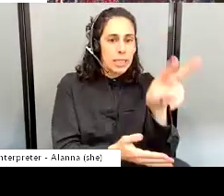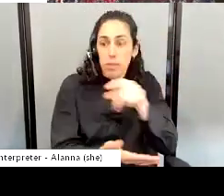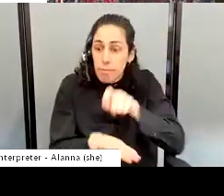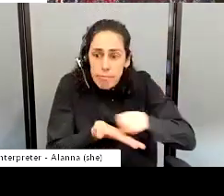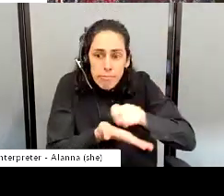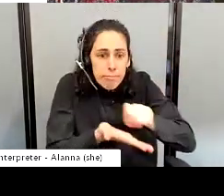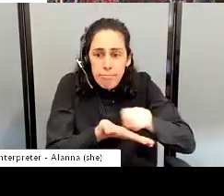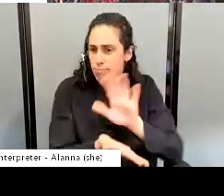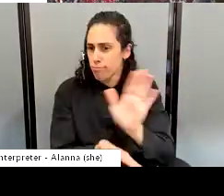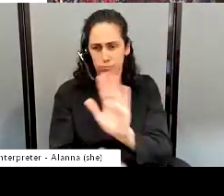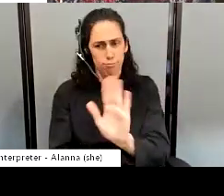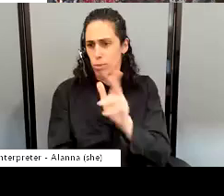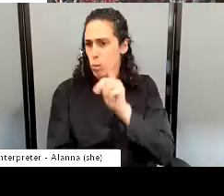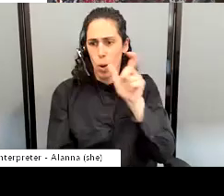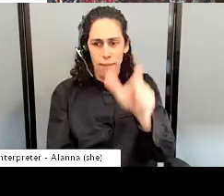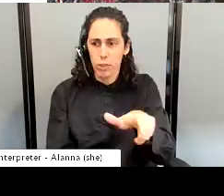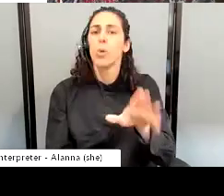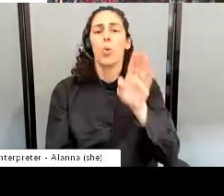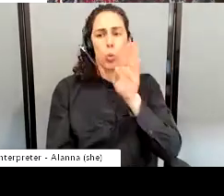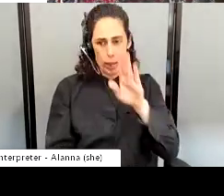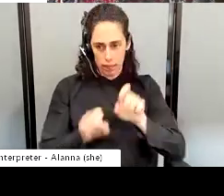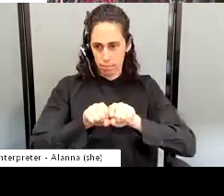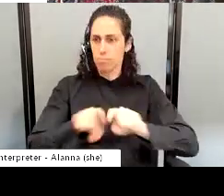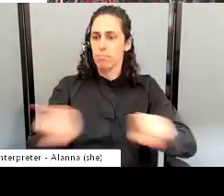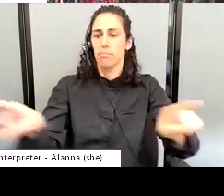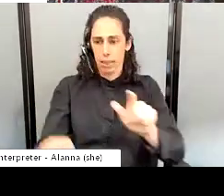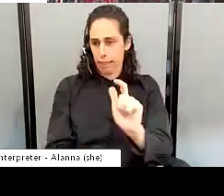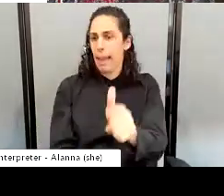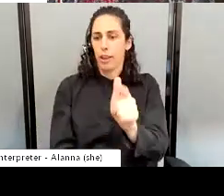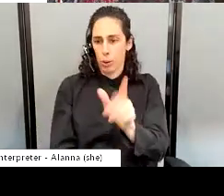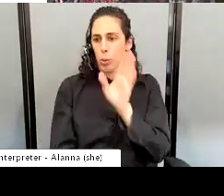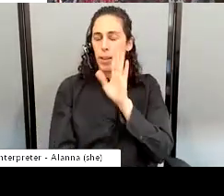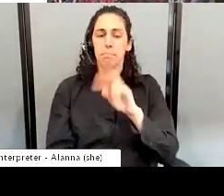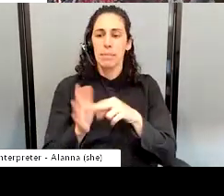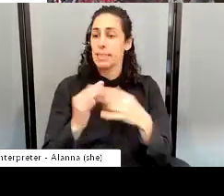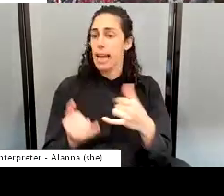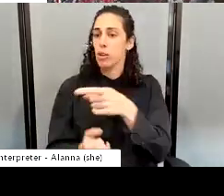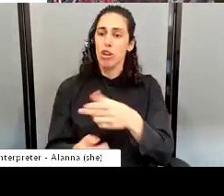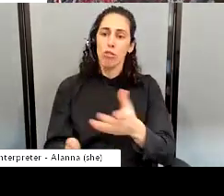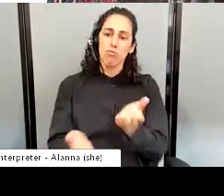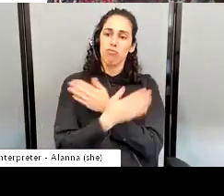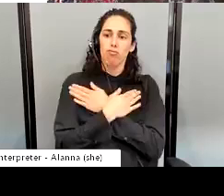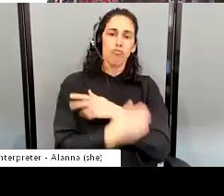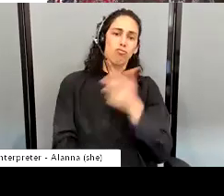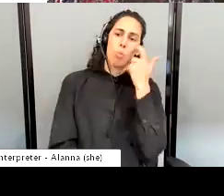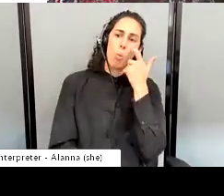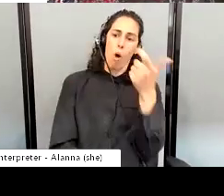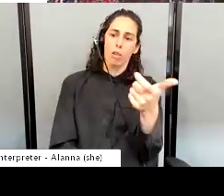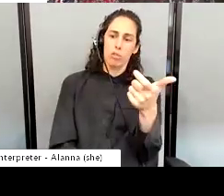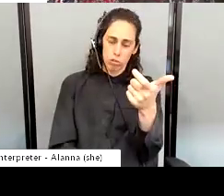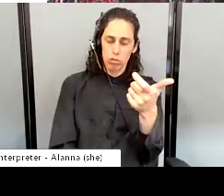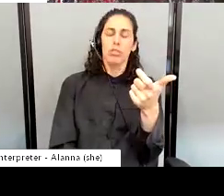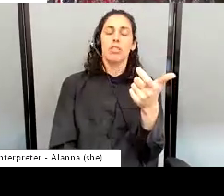if you're a note taker or you're afraid you won't remember. Just sit back, enjoy, and we will make sure you get all the information after